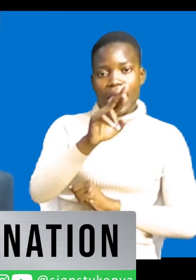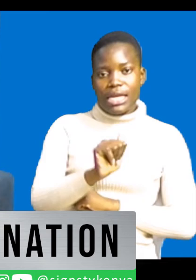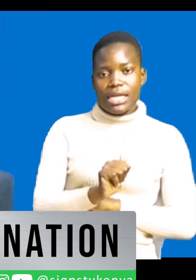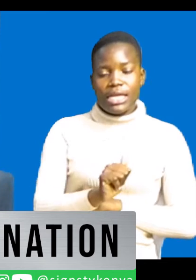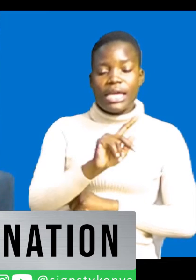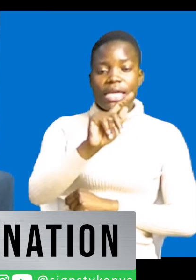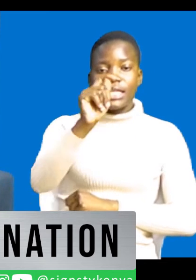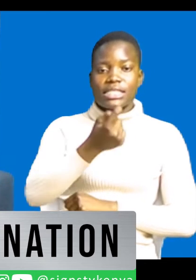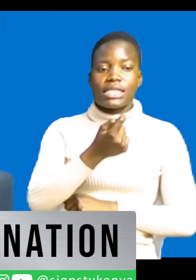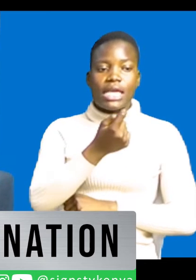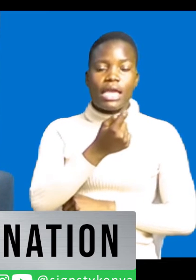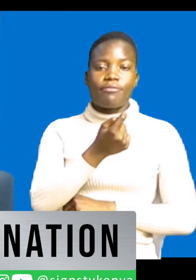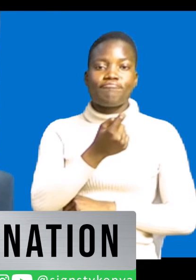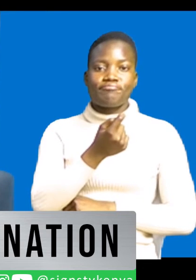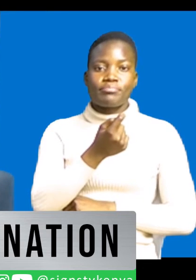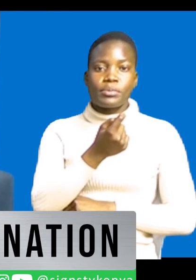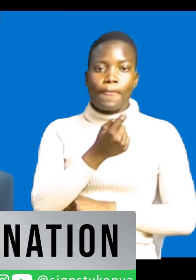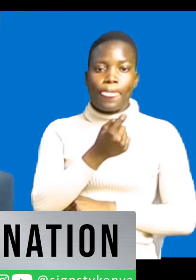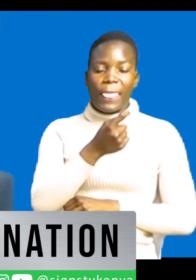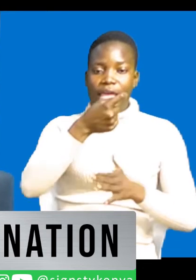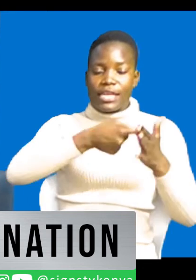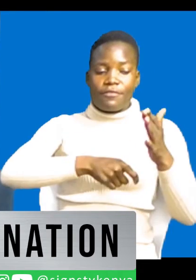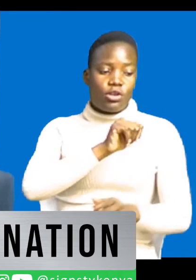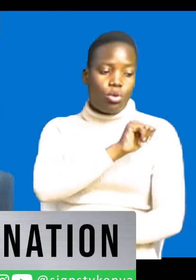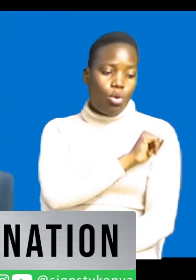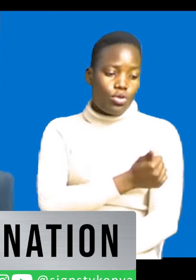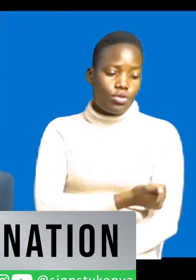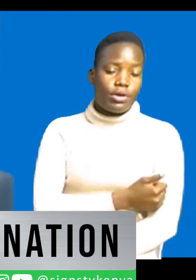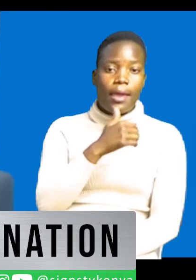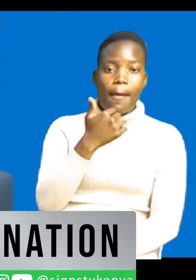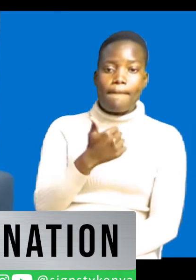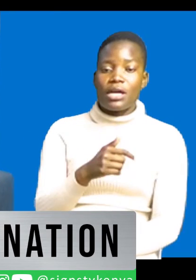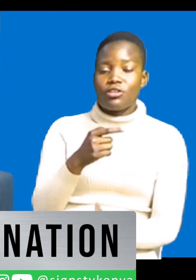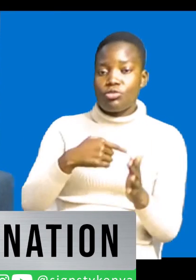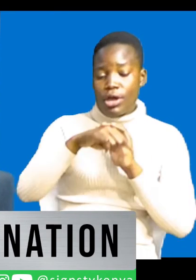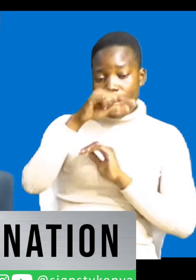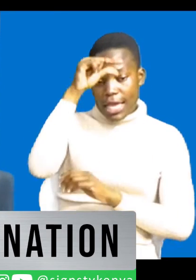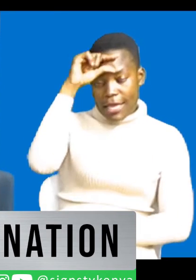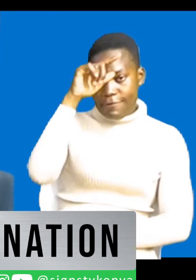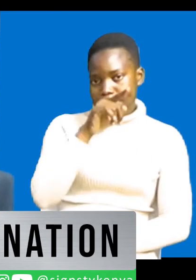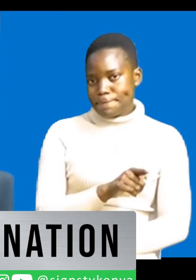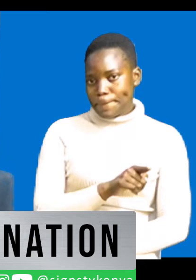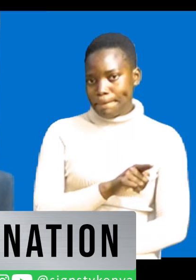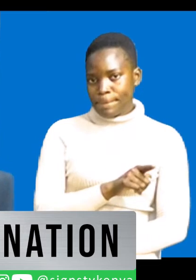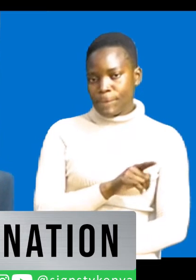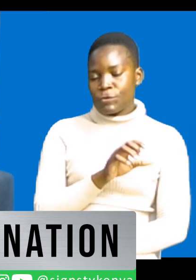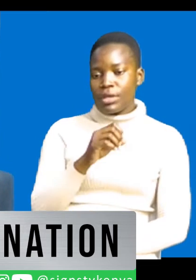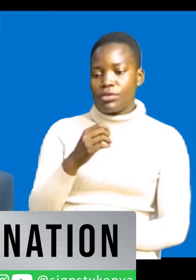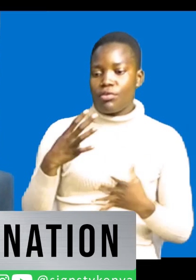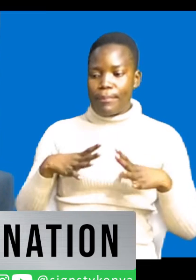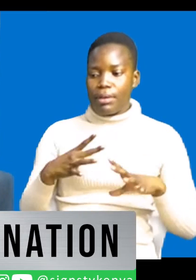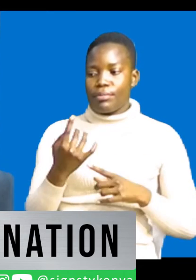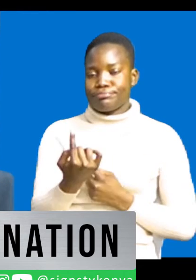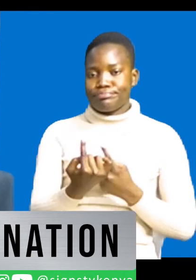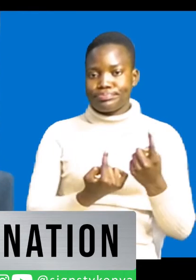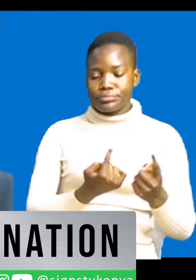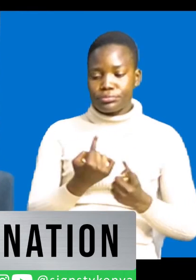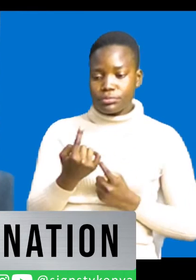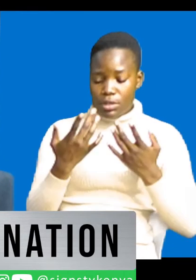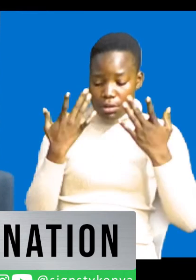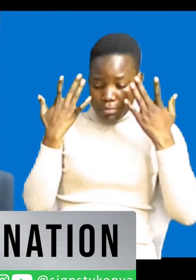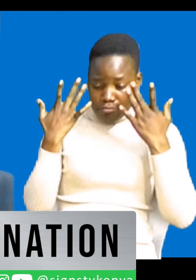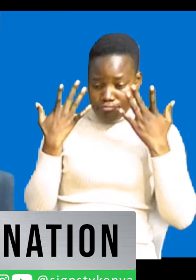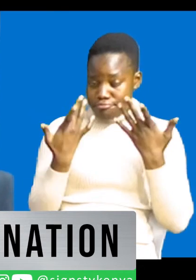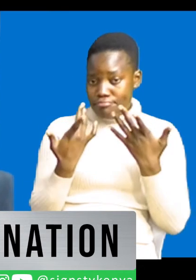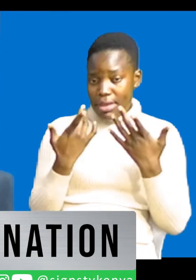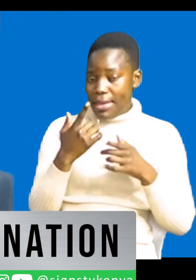Kenya Revenue Authority, like I said. Right. So bado tu hii ni gava. So watu wajitokeze, I don't